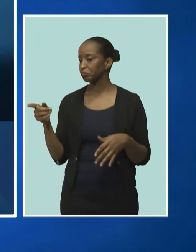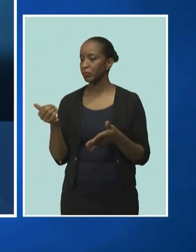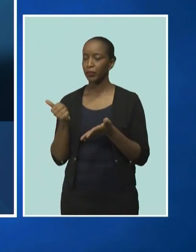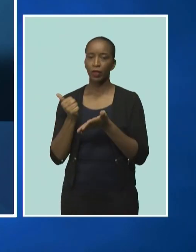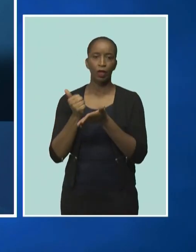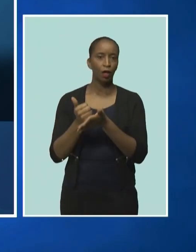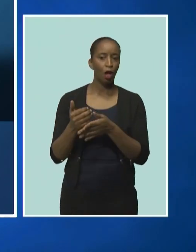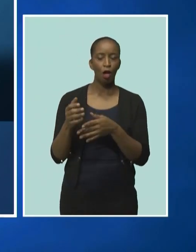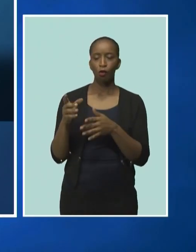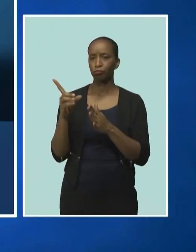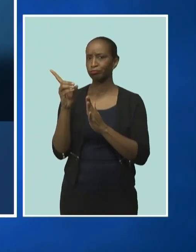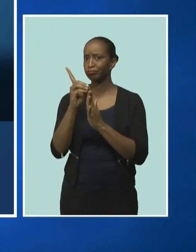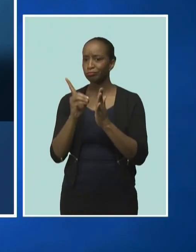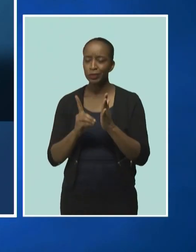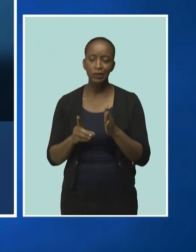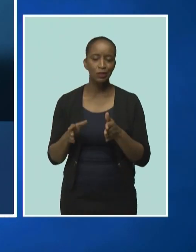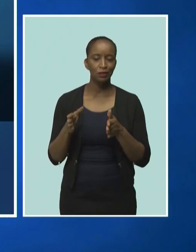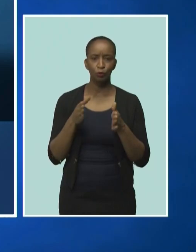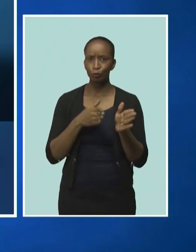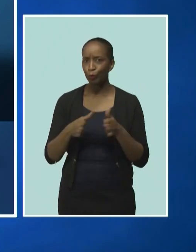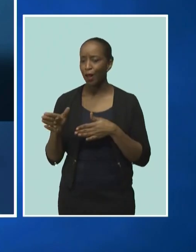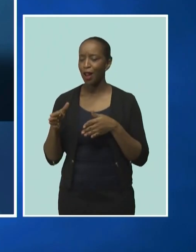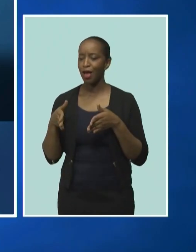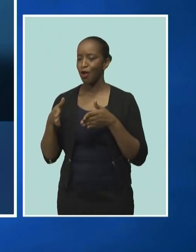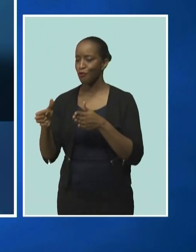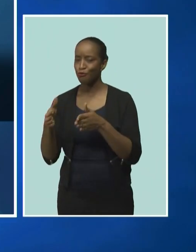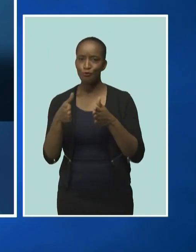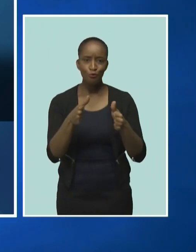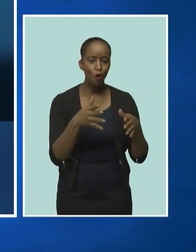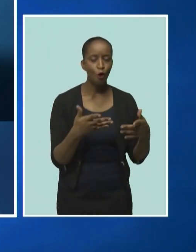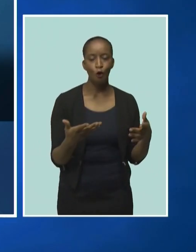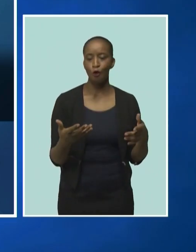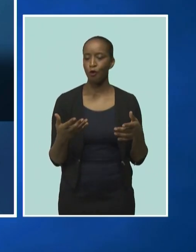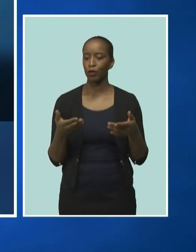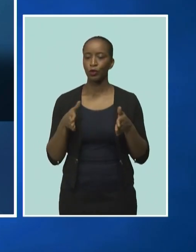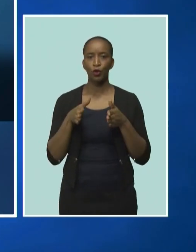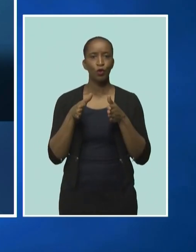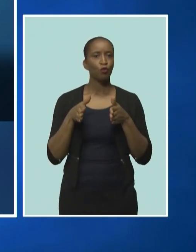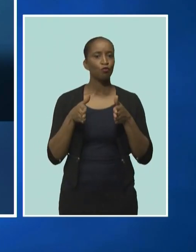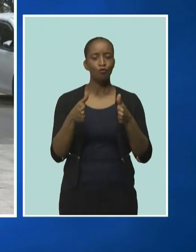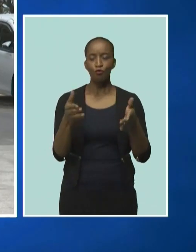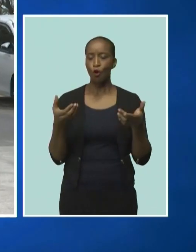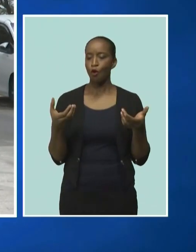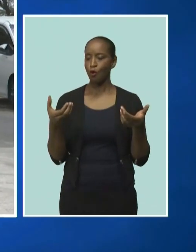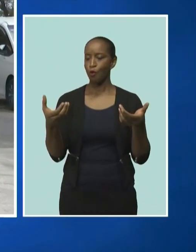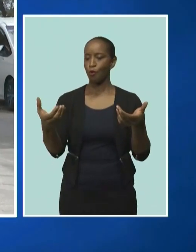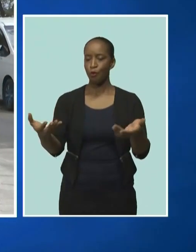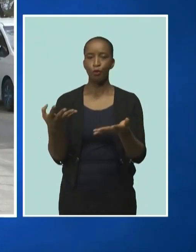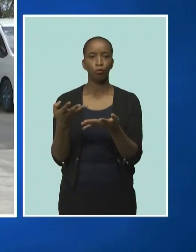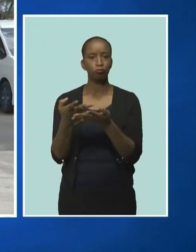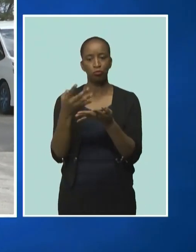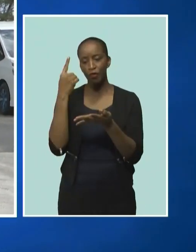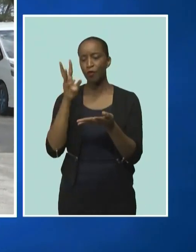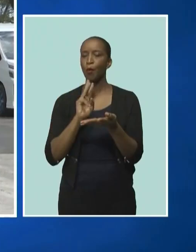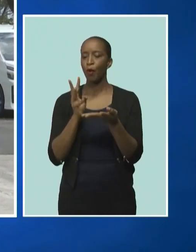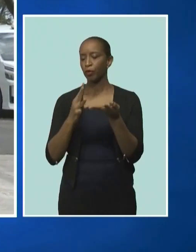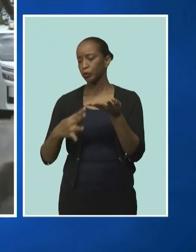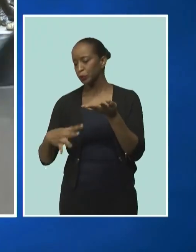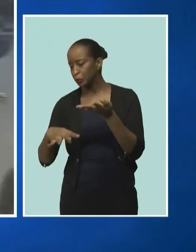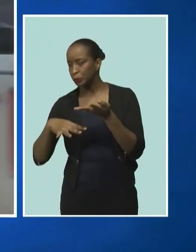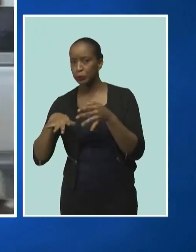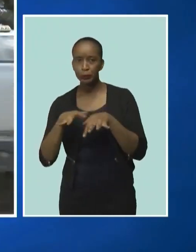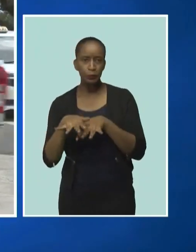bridges, drainage, road reinstatement, projects, or management of the depots, all roads at